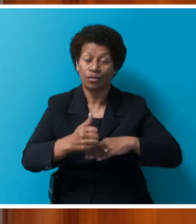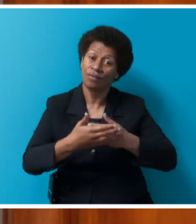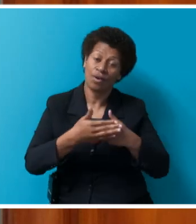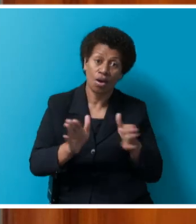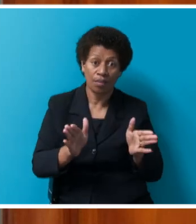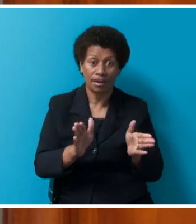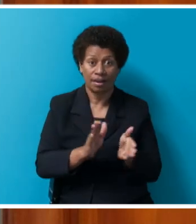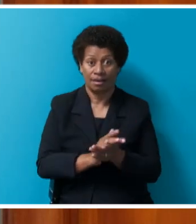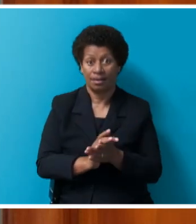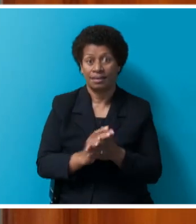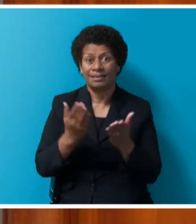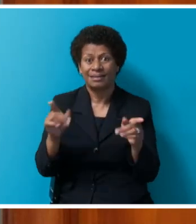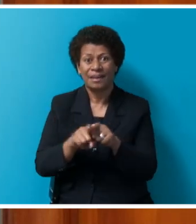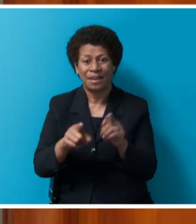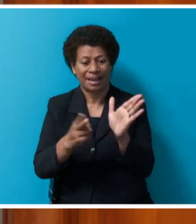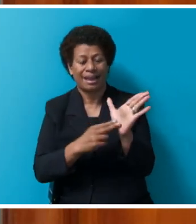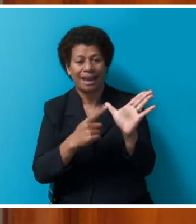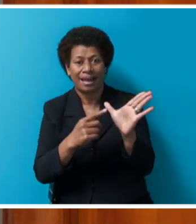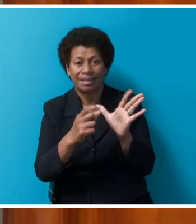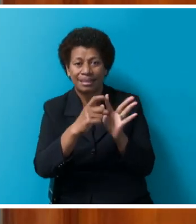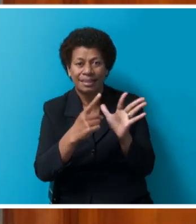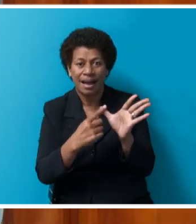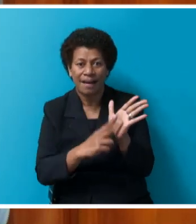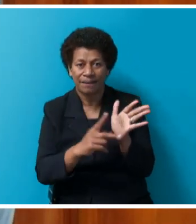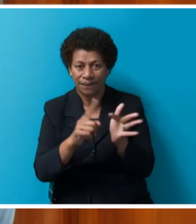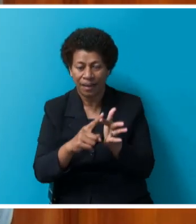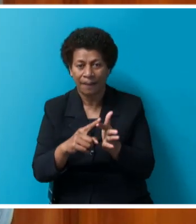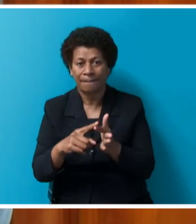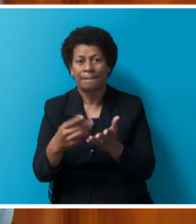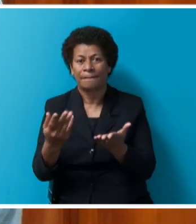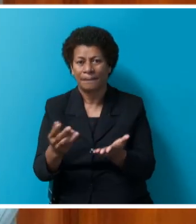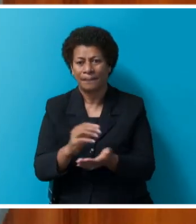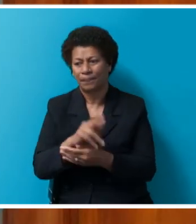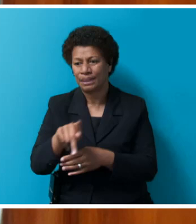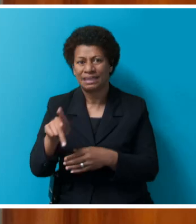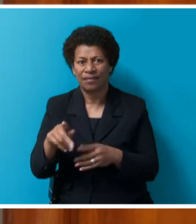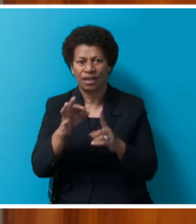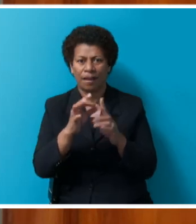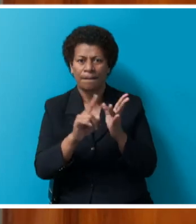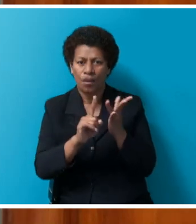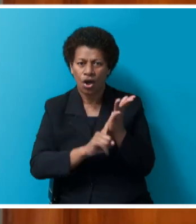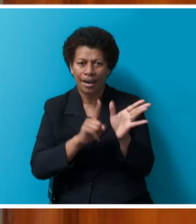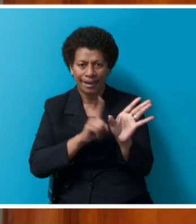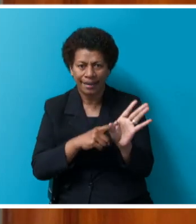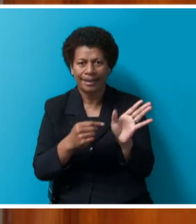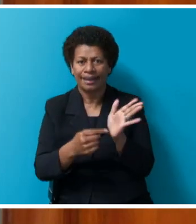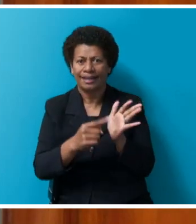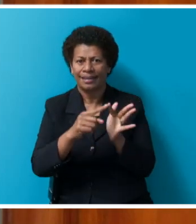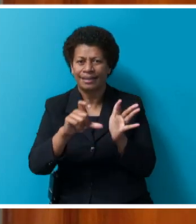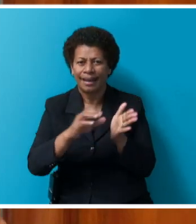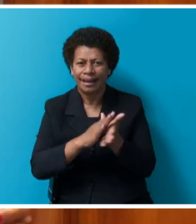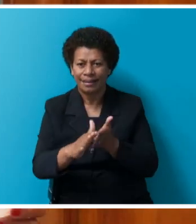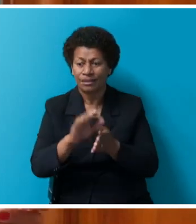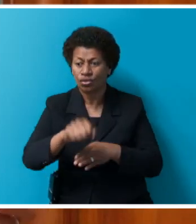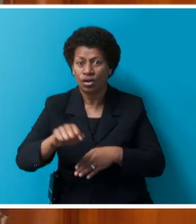like Nandave, Navuso, Pacific Polytech, National Youth Training Centres, providing scholarships for especially